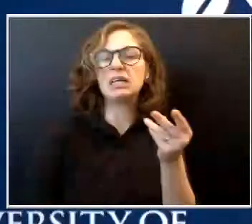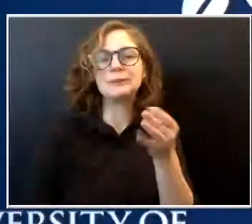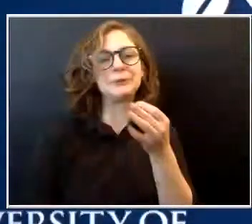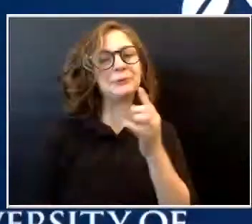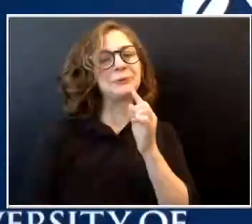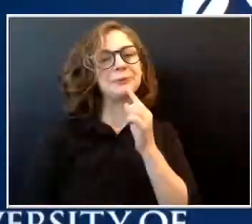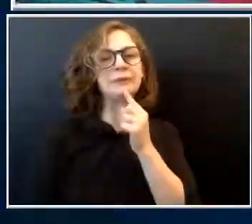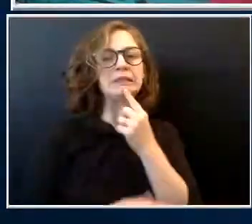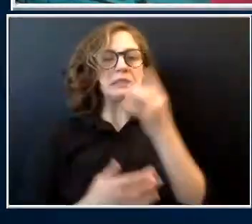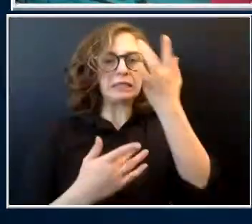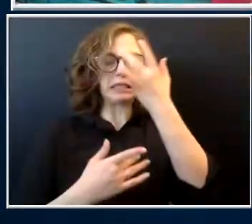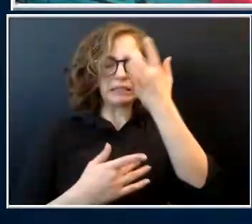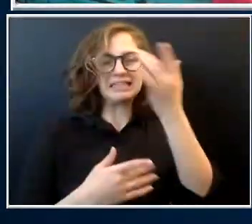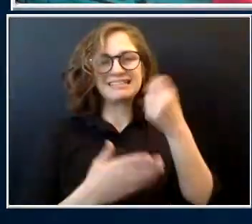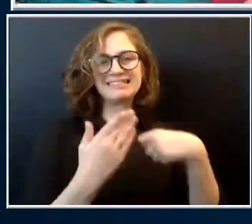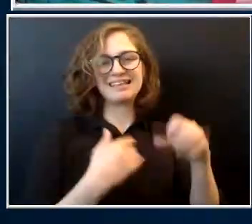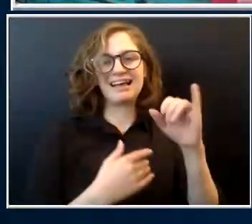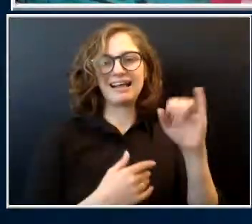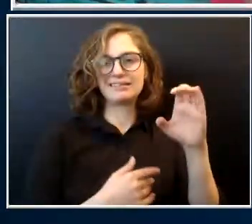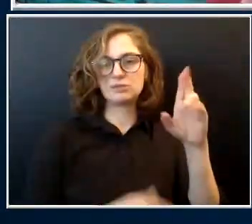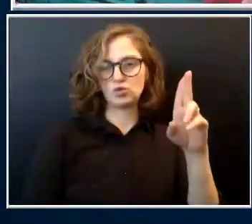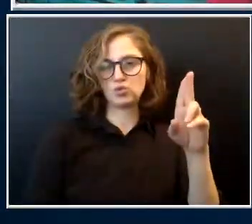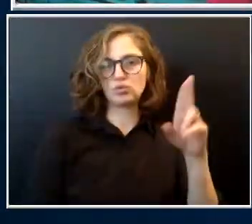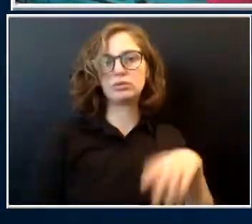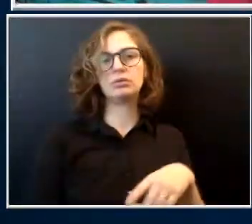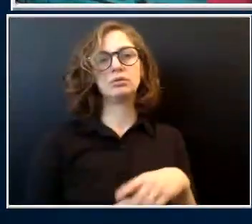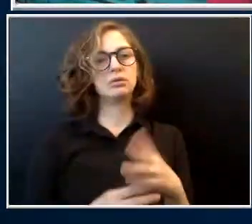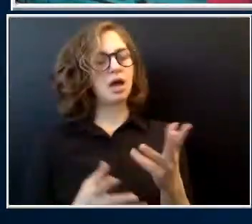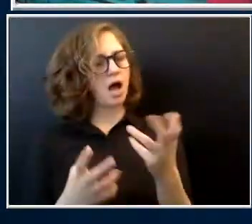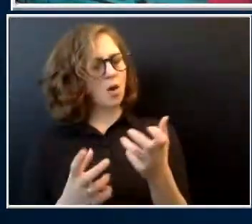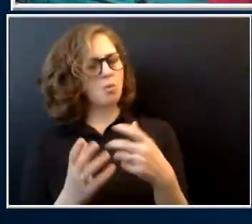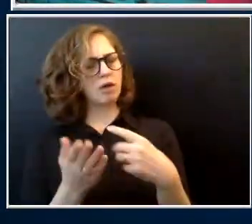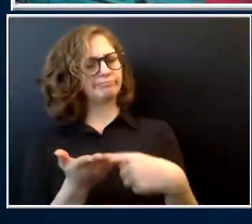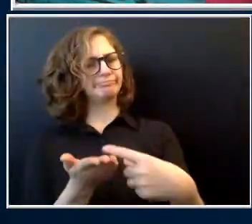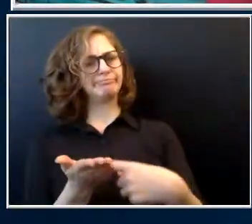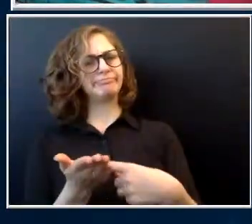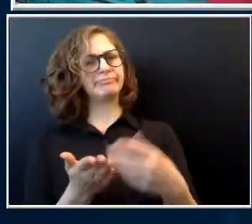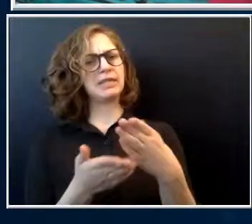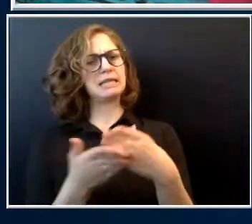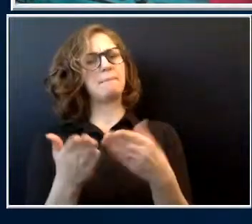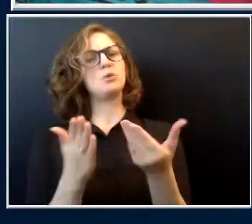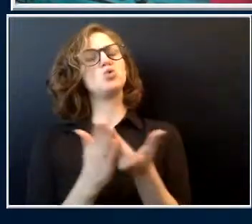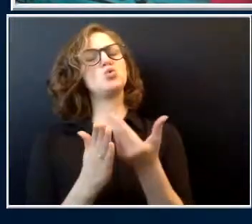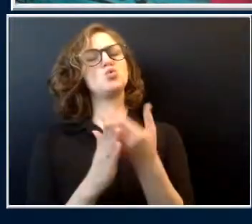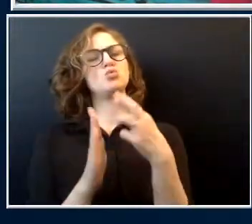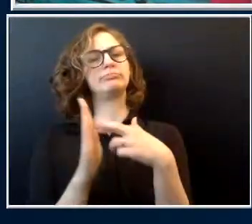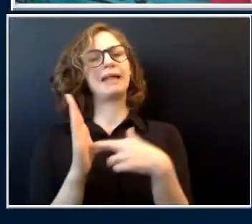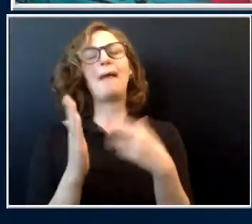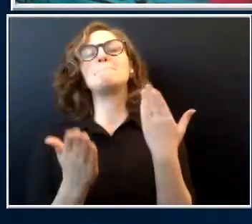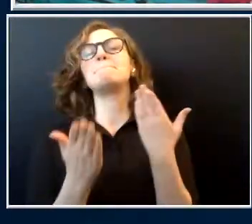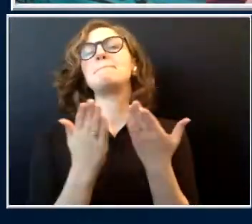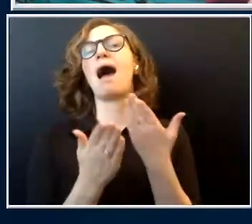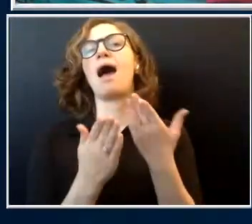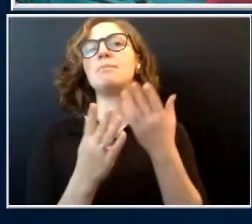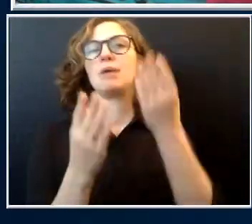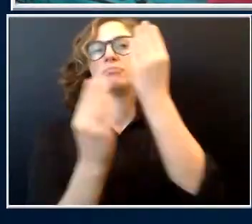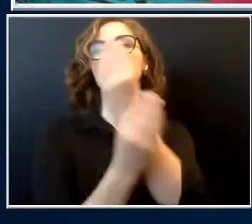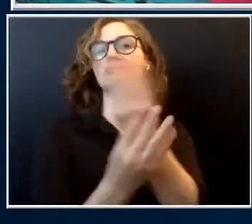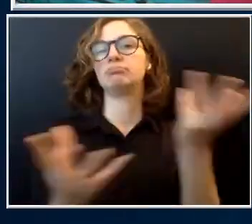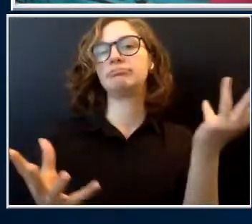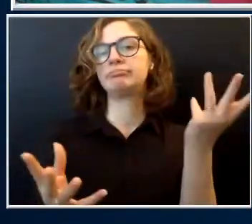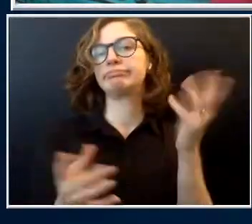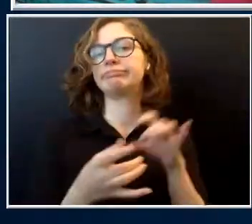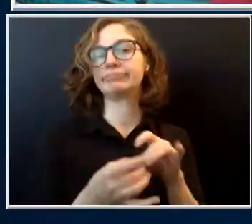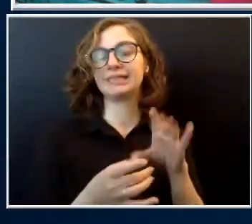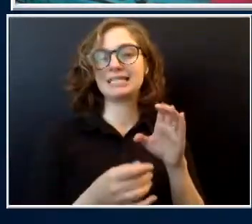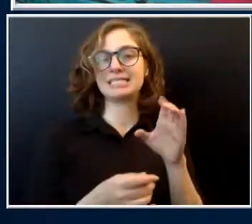So I want to talk to you about some new guidelines that might be coming out involving the CDC's COVID isolation guidelines. This was in the